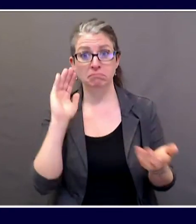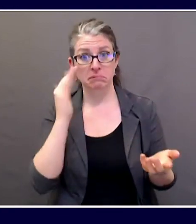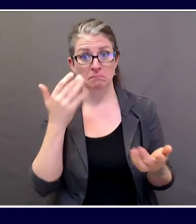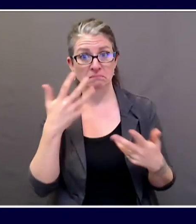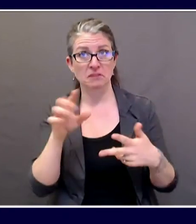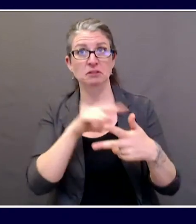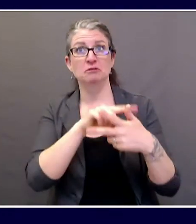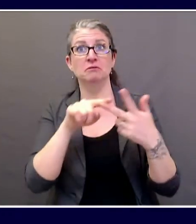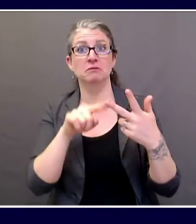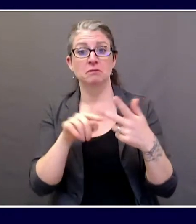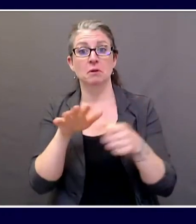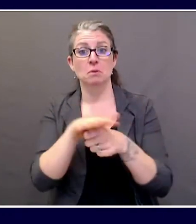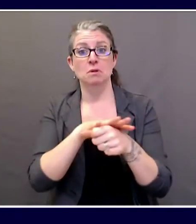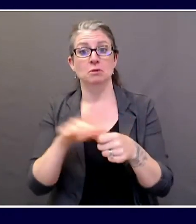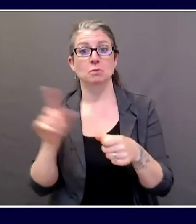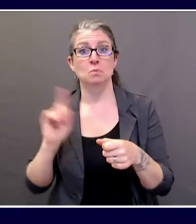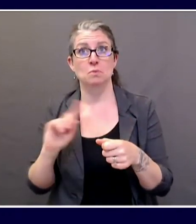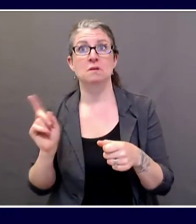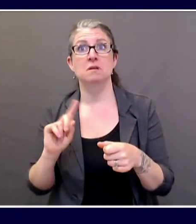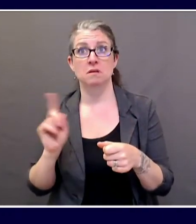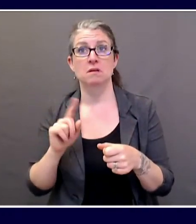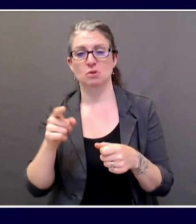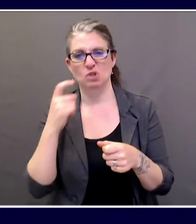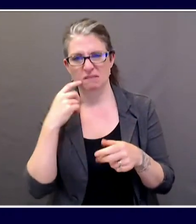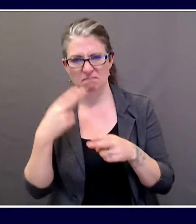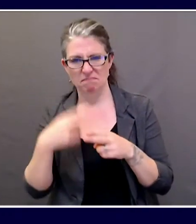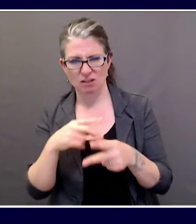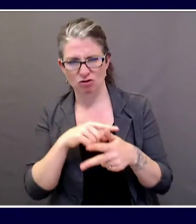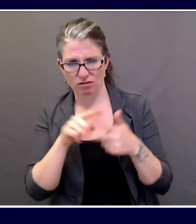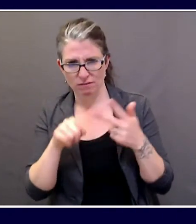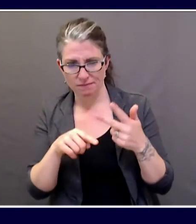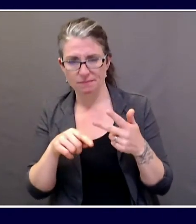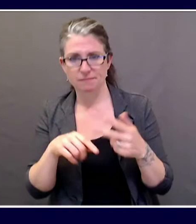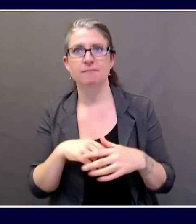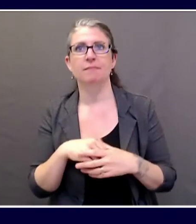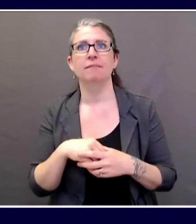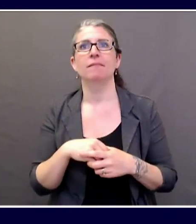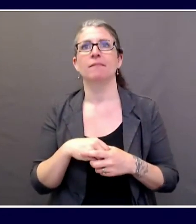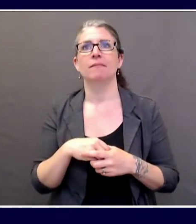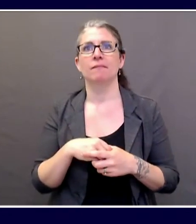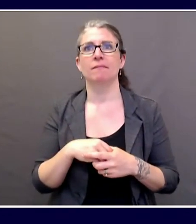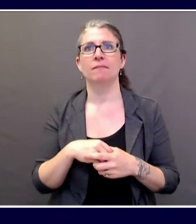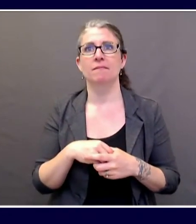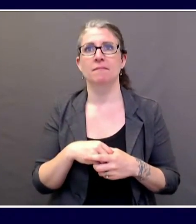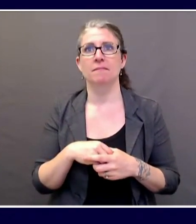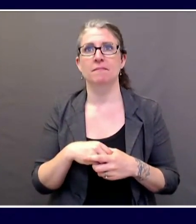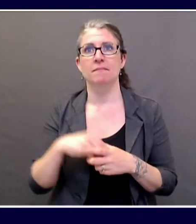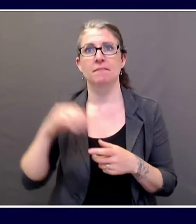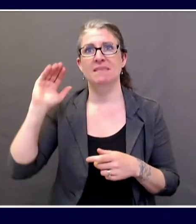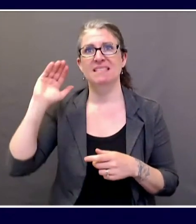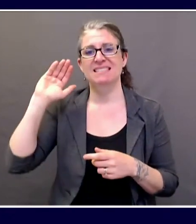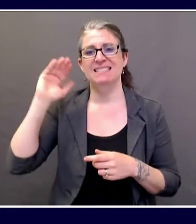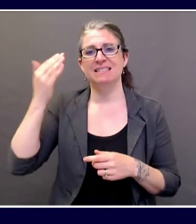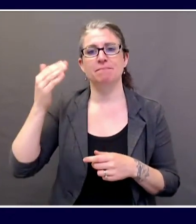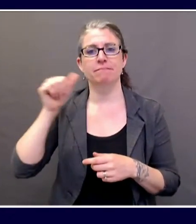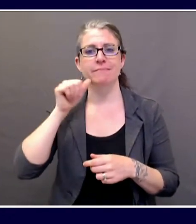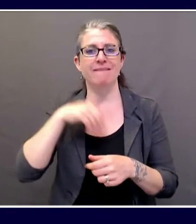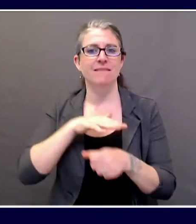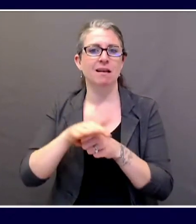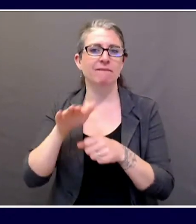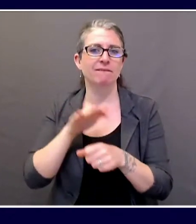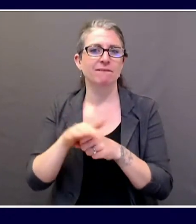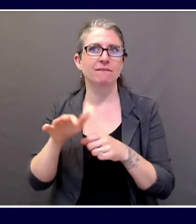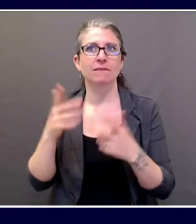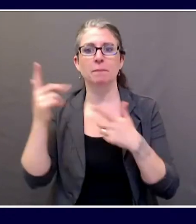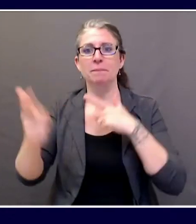that you guys know maybe don't have a large scale site near them. There are other portions of the state that I think other people would also